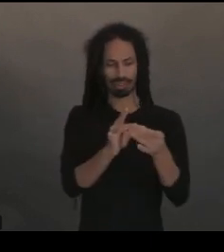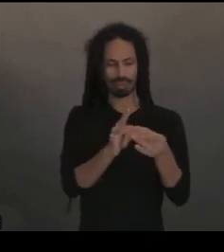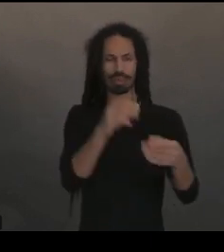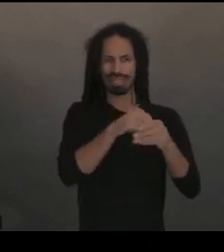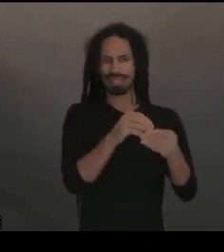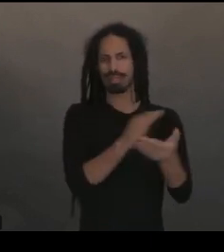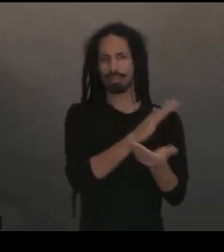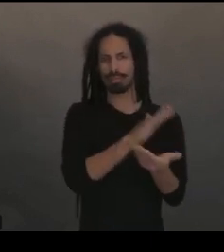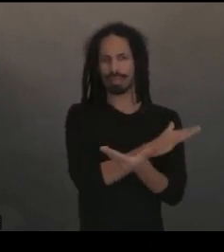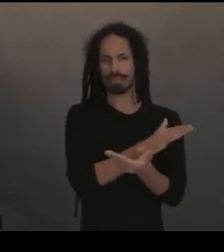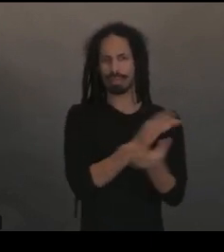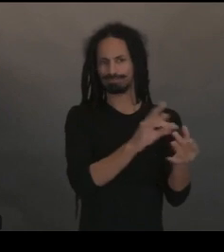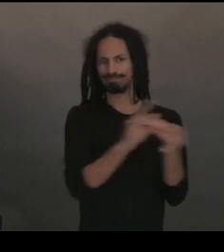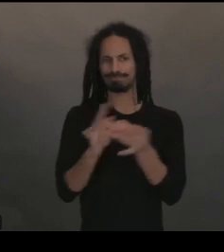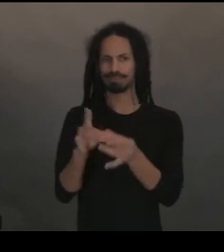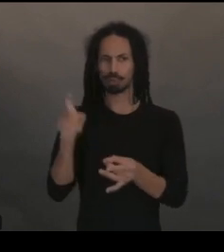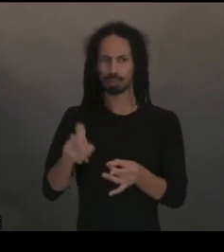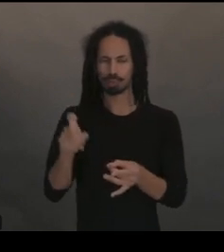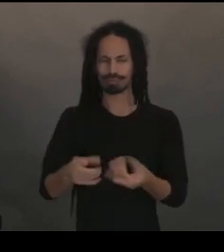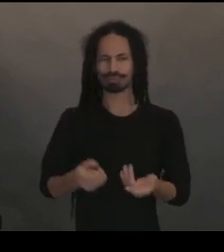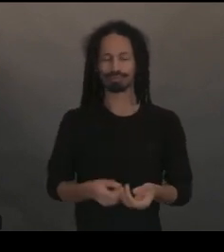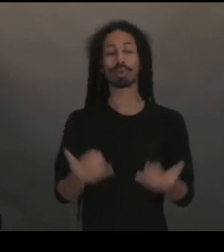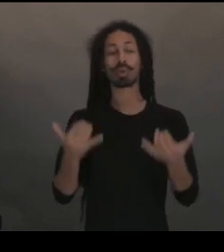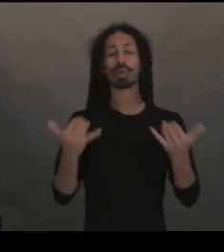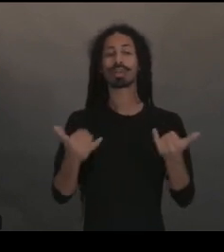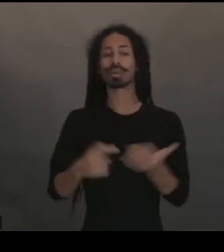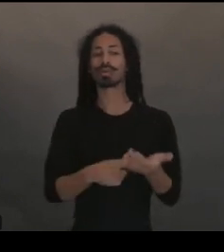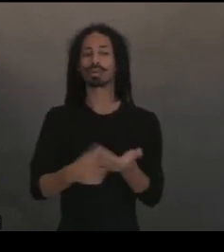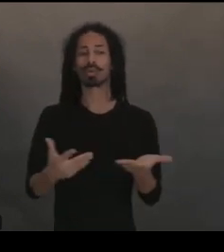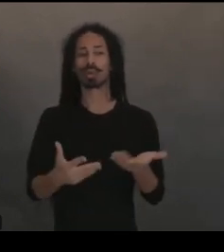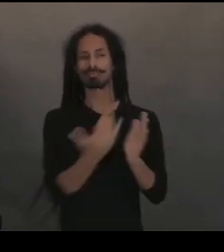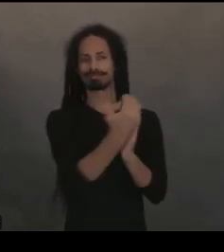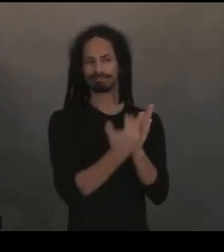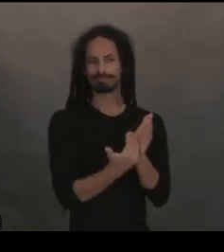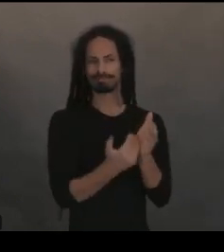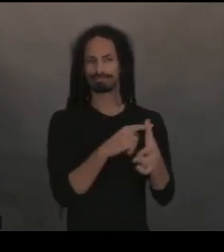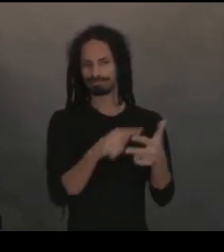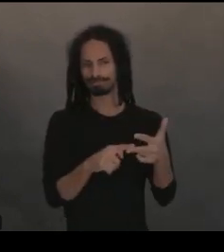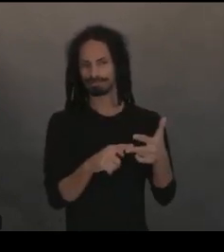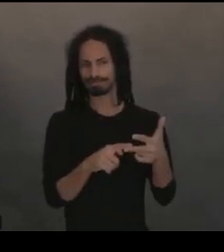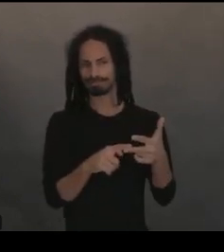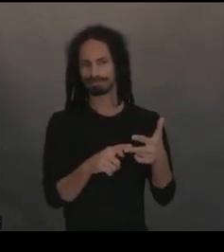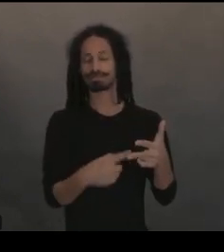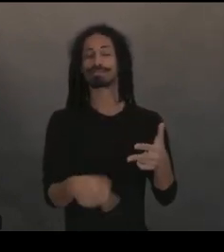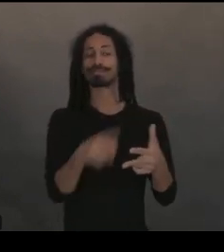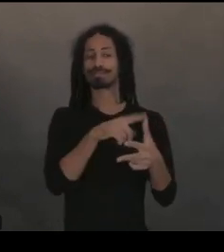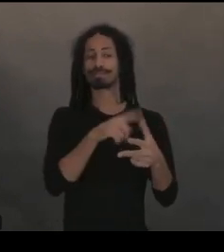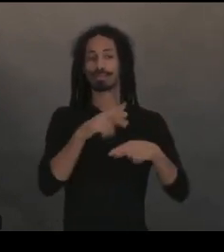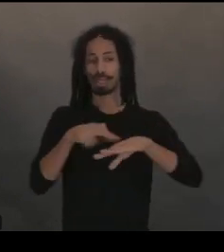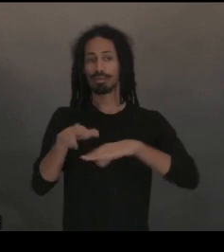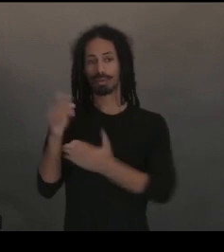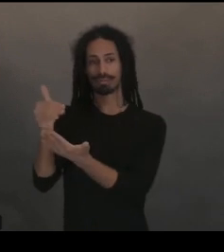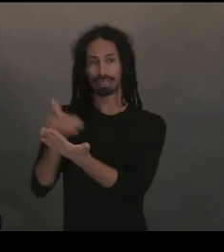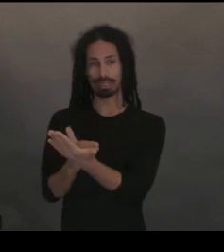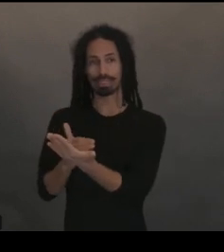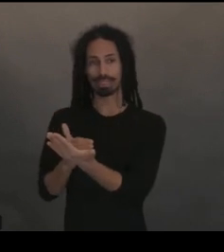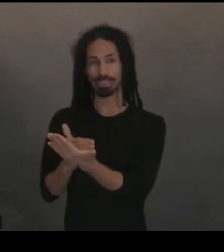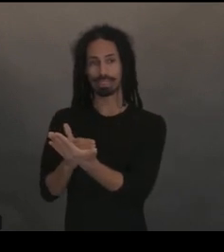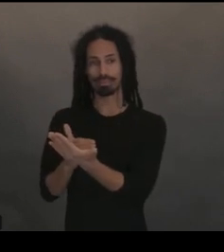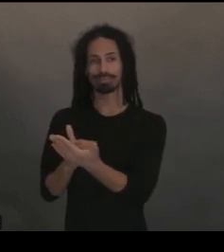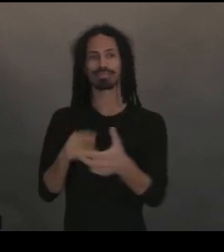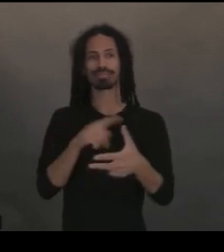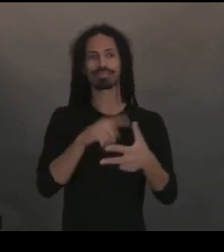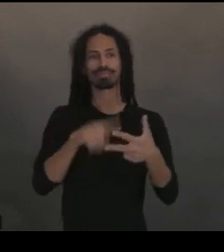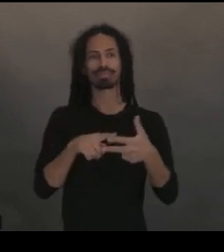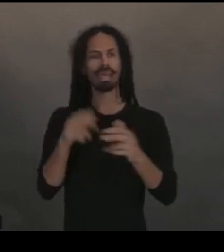So today, what are we going to talk about? 3 things. We're going to talk about references list, building and how